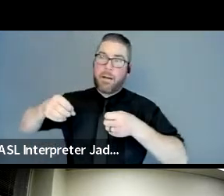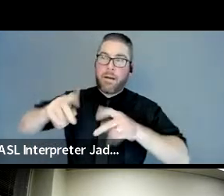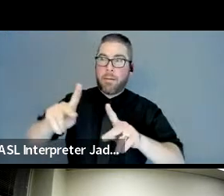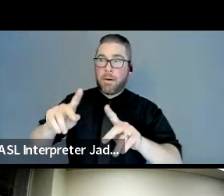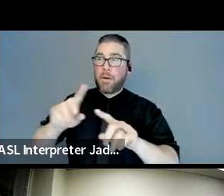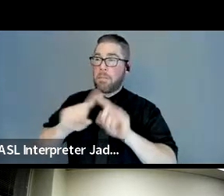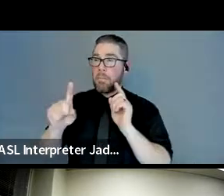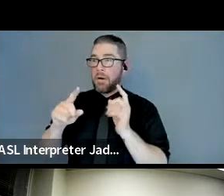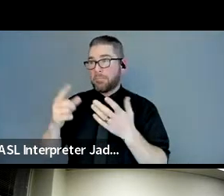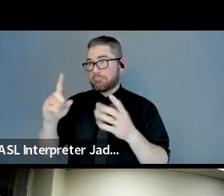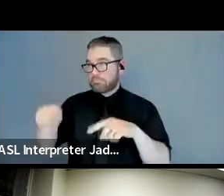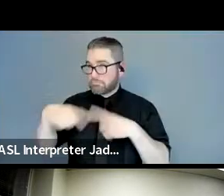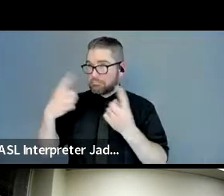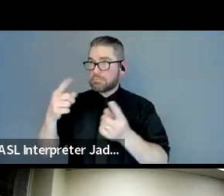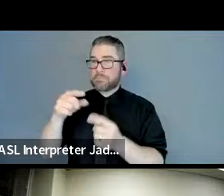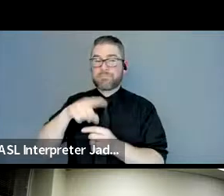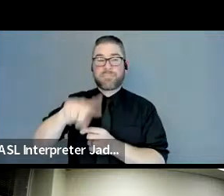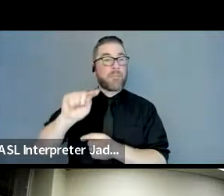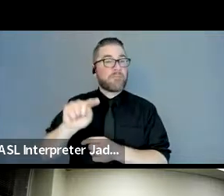Thank you.